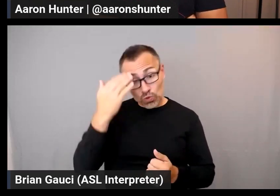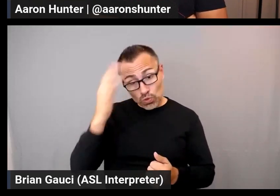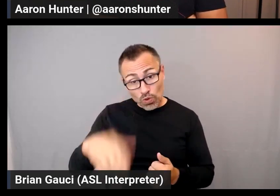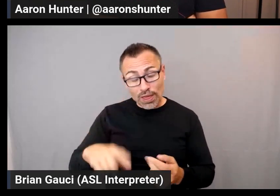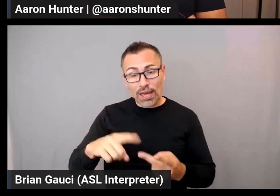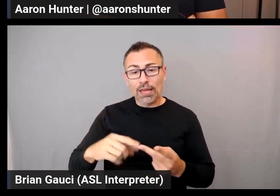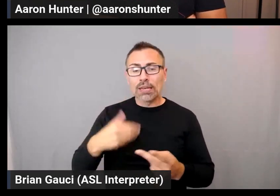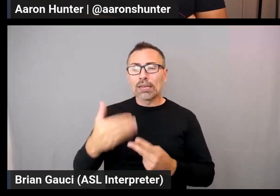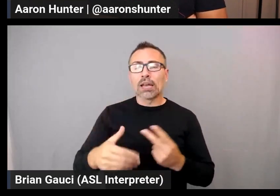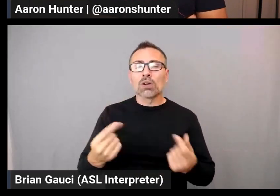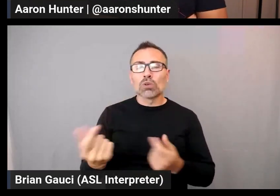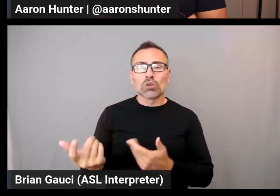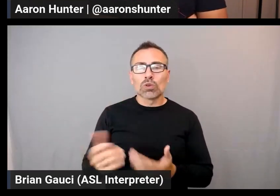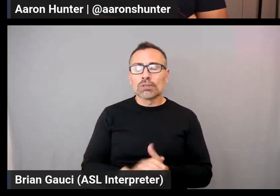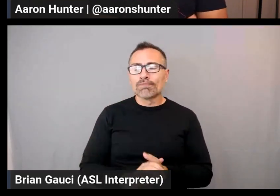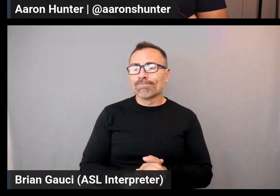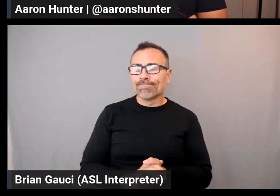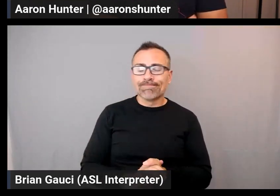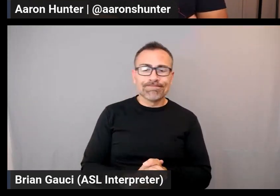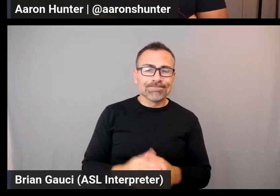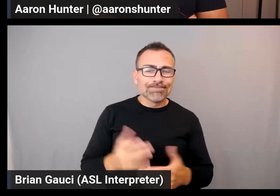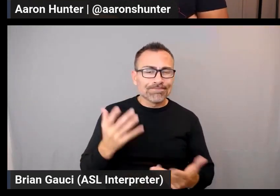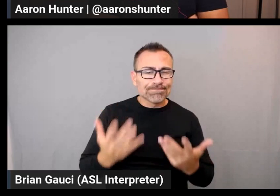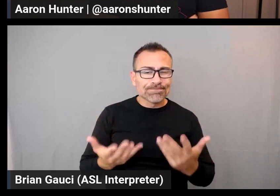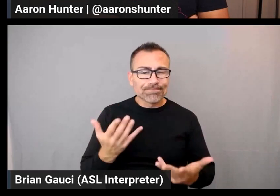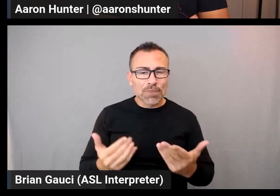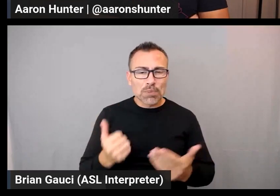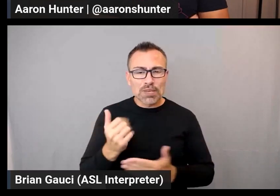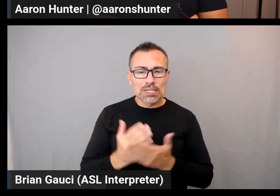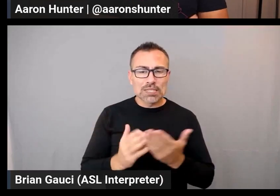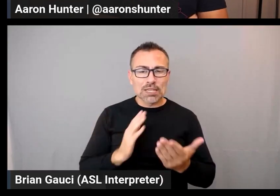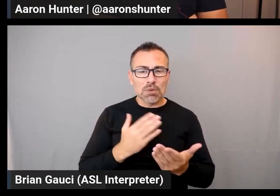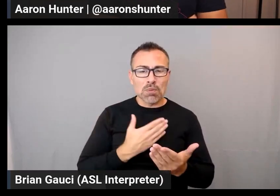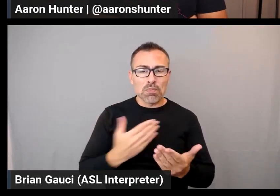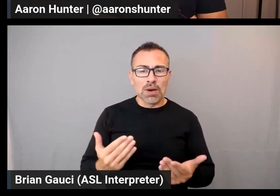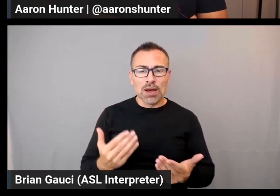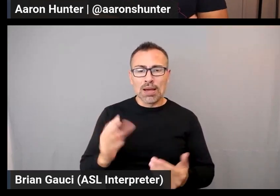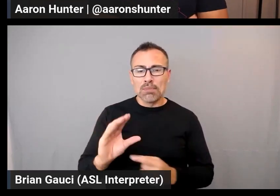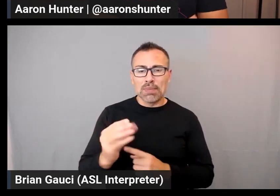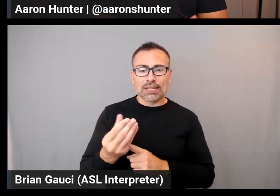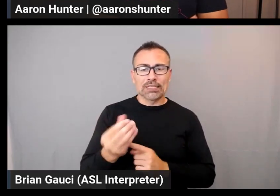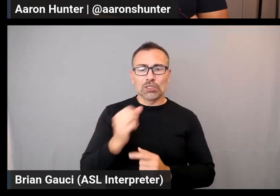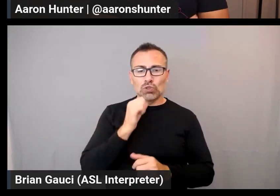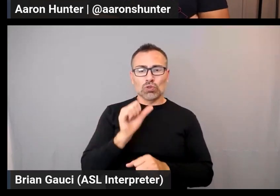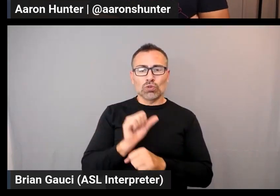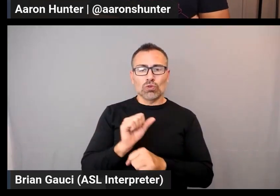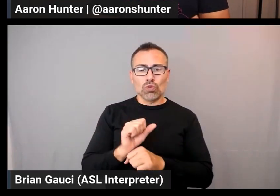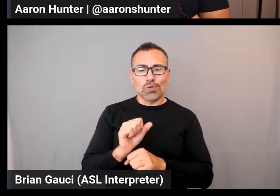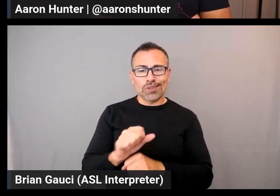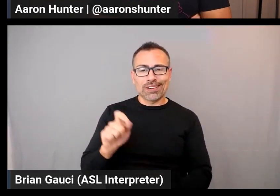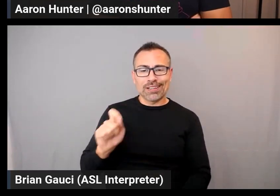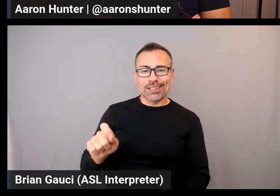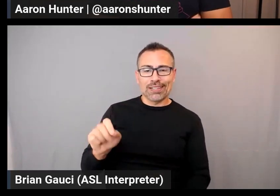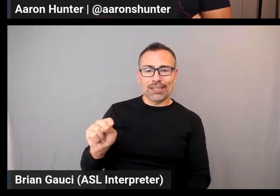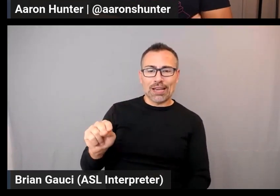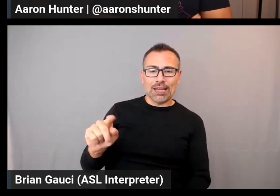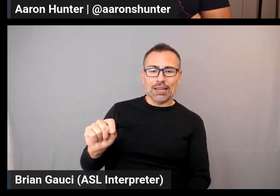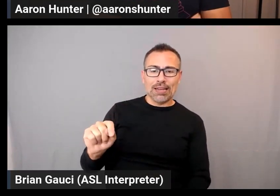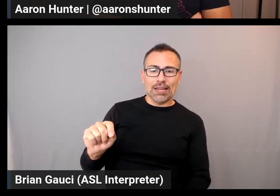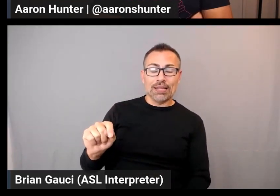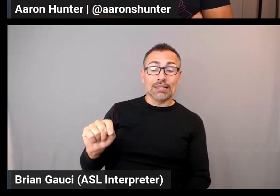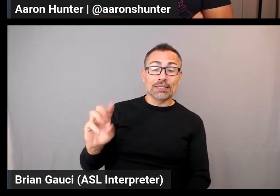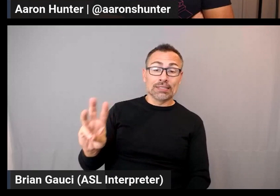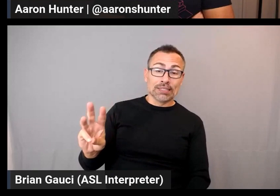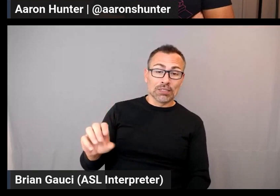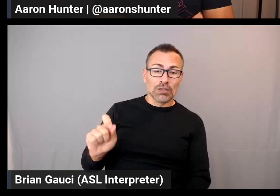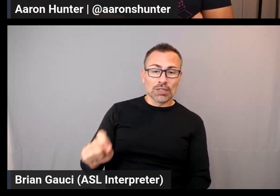you have to figure out, maybe some of my NuGet packages don't work right off the bat in .NET 6 or .NET 7. So now I have to think about, okay,